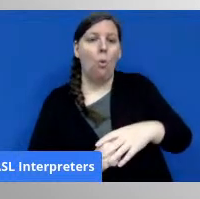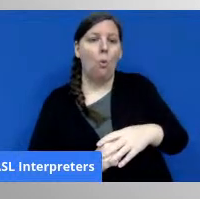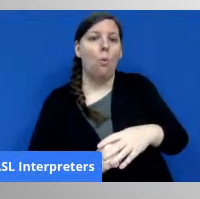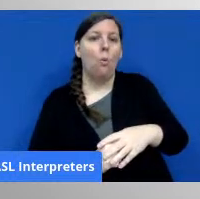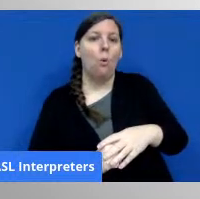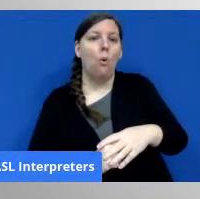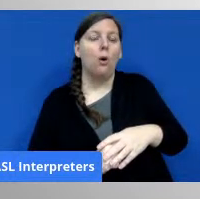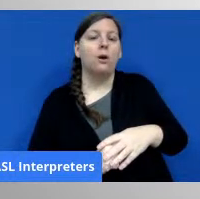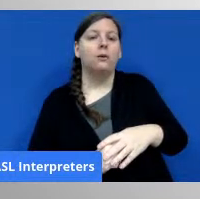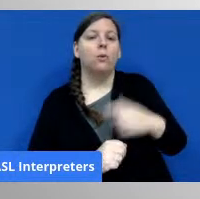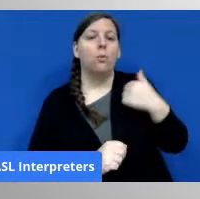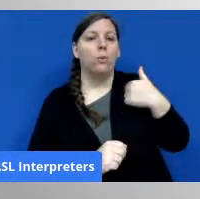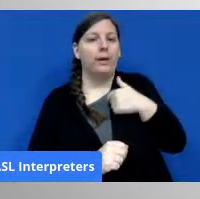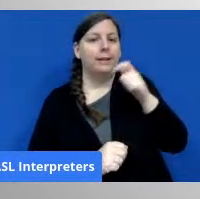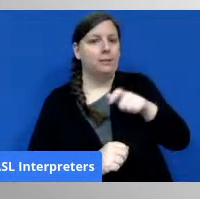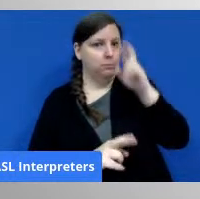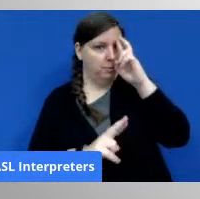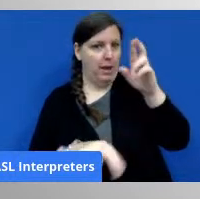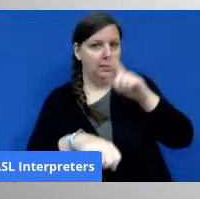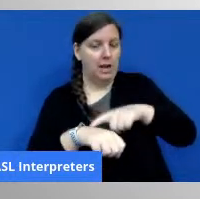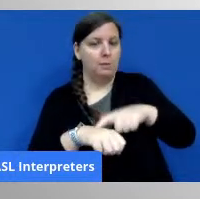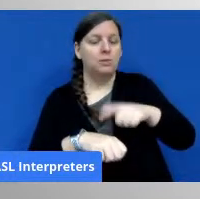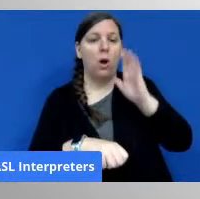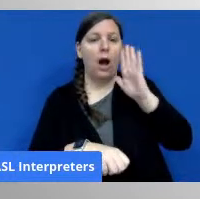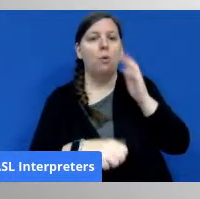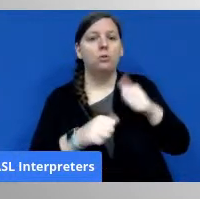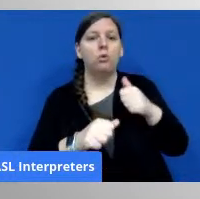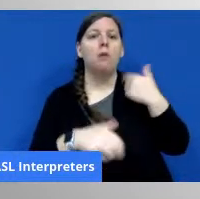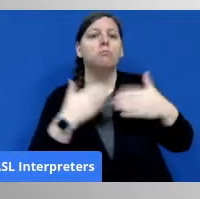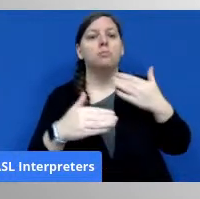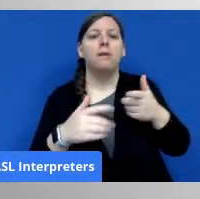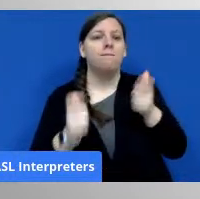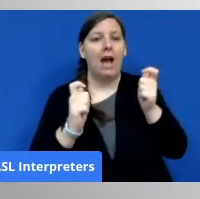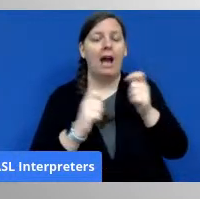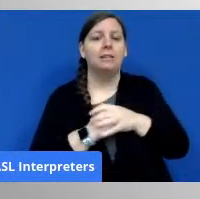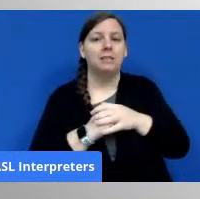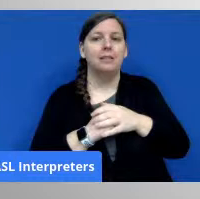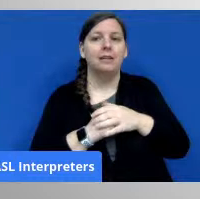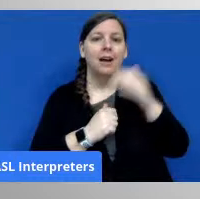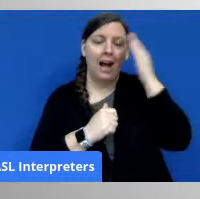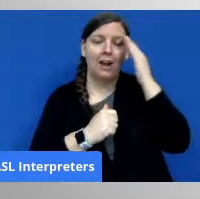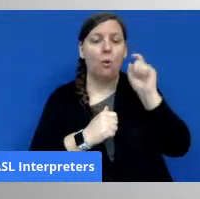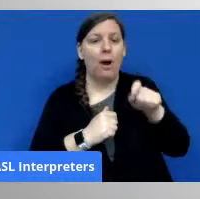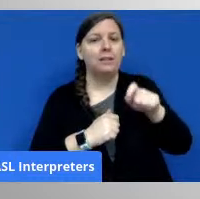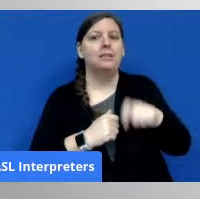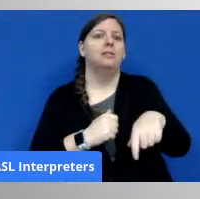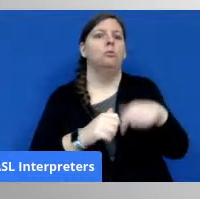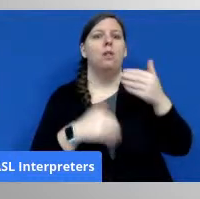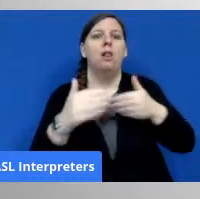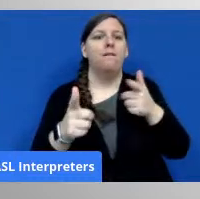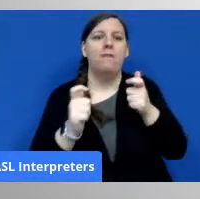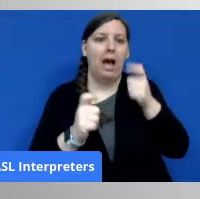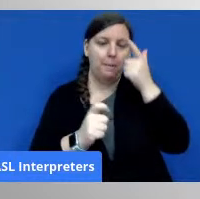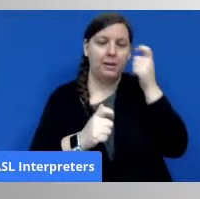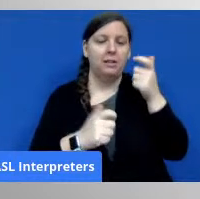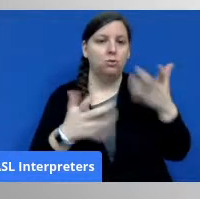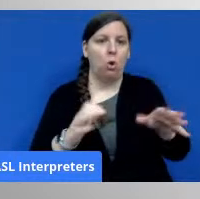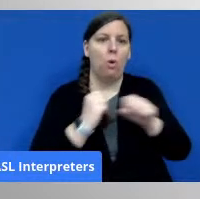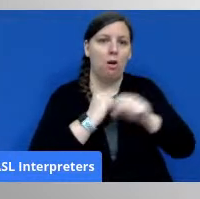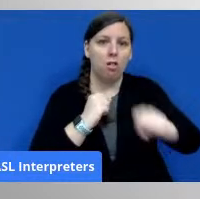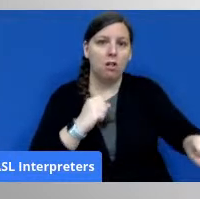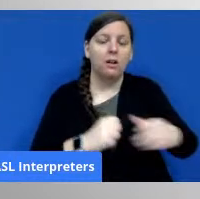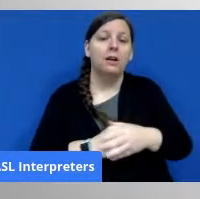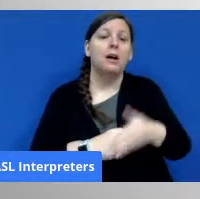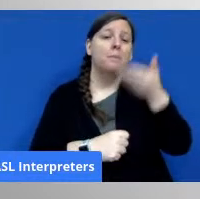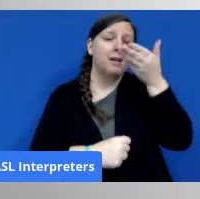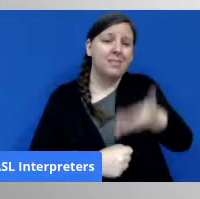pretty quickly, just in case we have some questions. I know I've got to make some time up for you guys. You don't want to be here all night. But this is a snapshot of Athens-Clarke